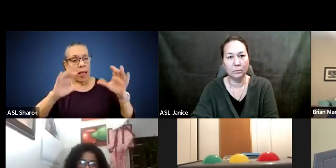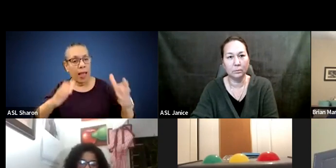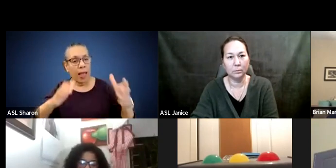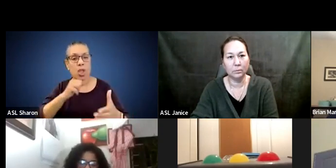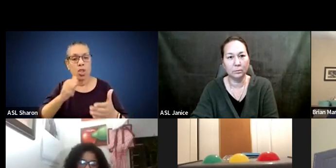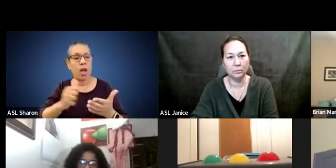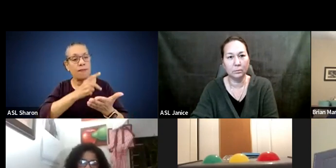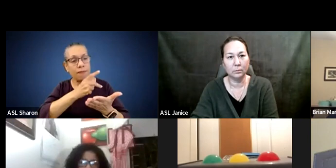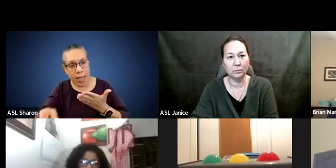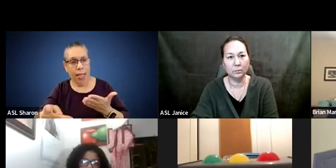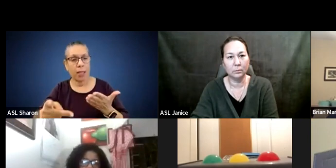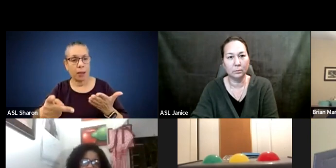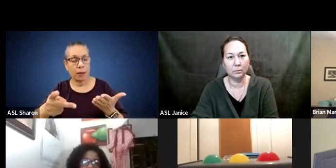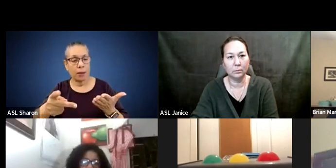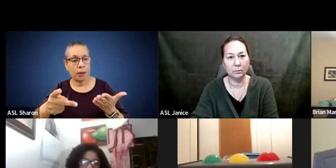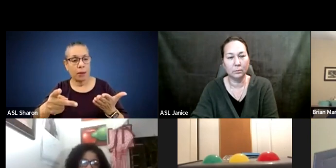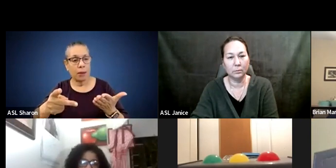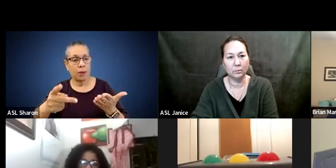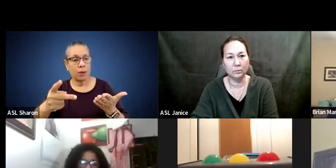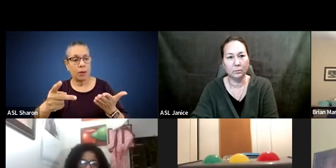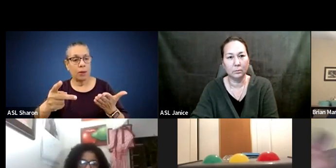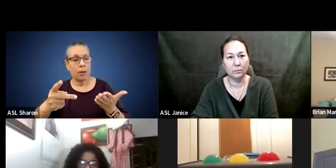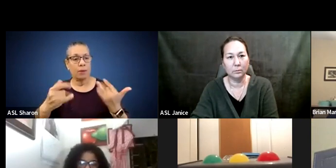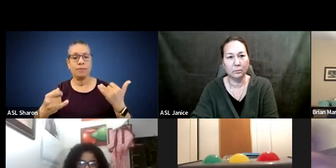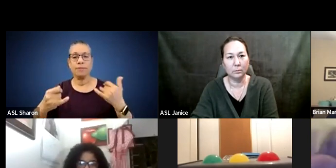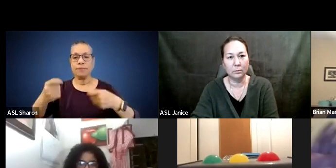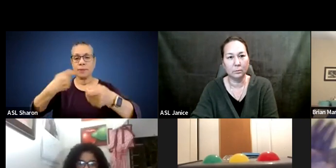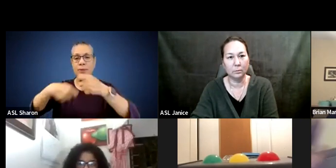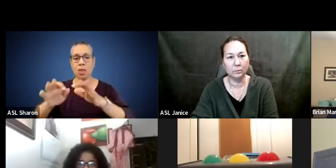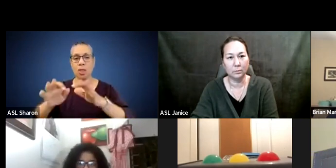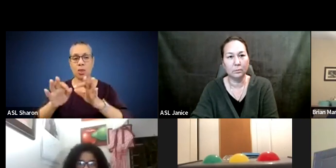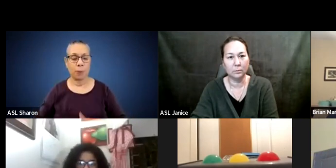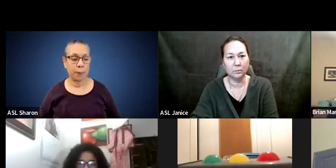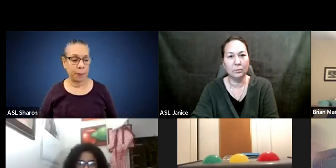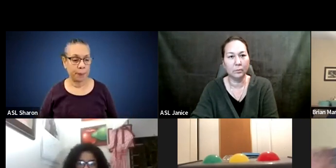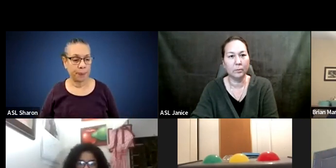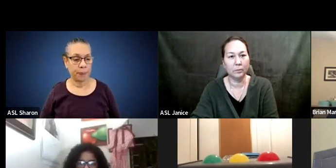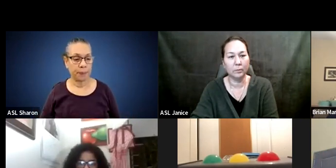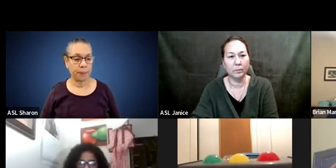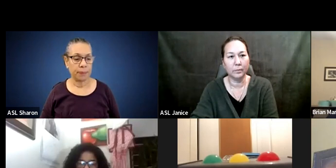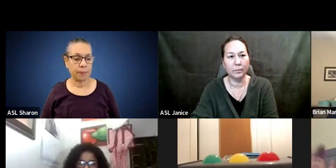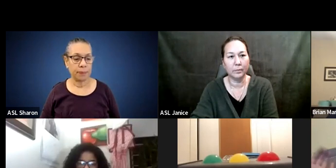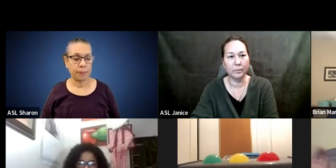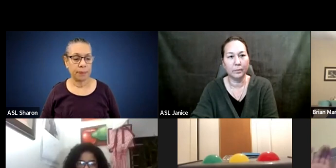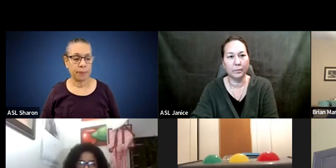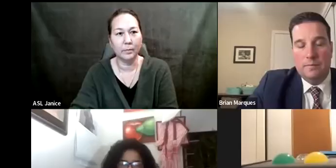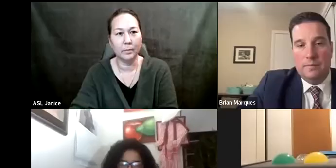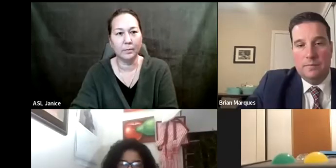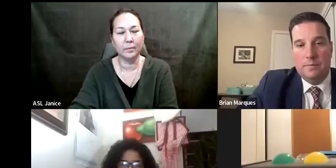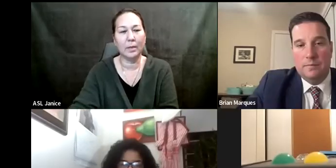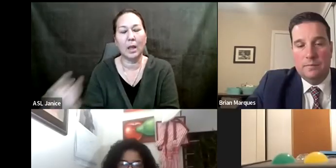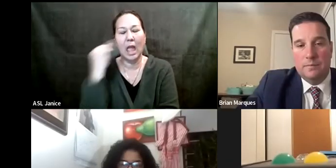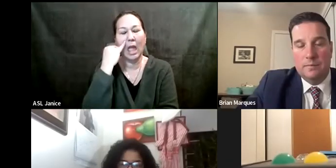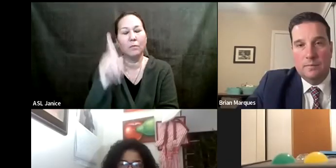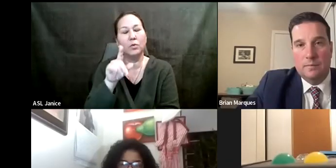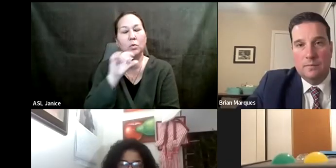oh failed the class okay yeah yes I'm saying it's attendance adjacent because if you're missing school you're more likely to fail a class